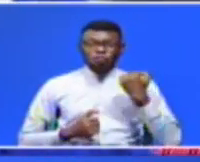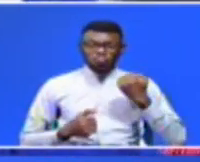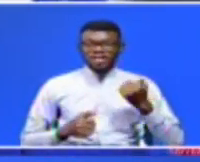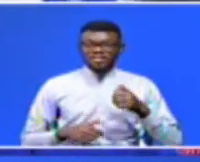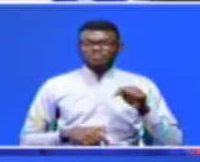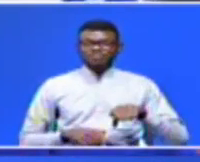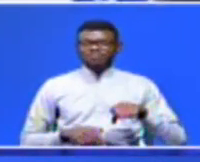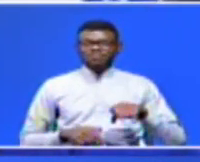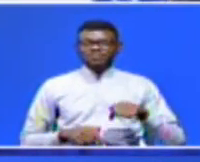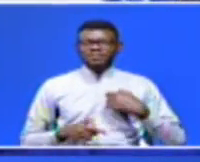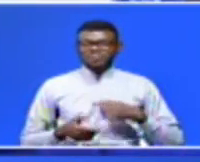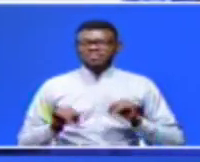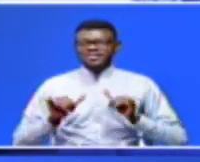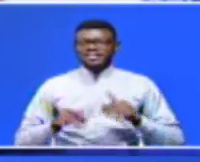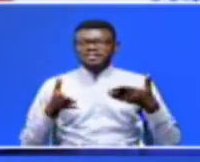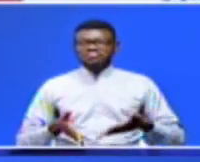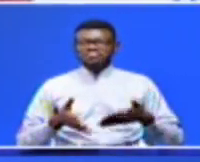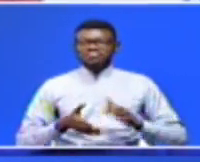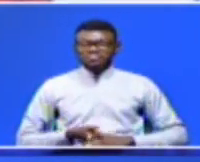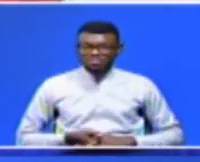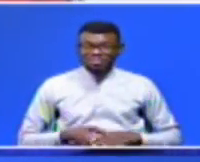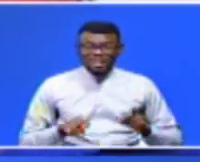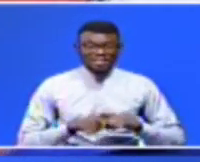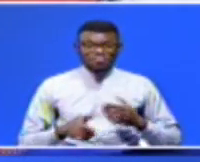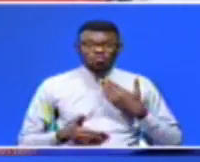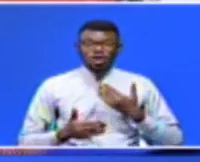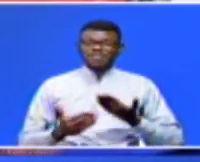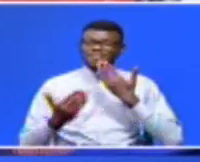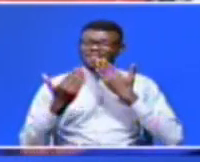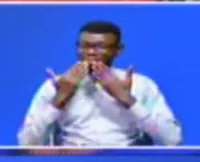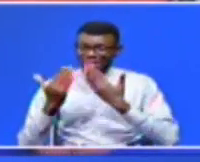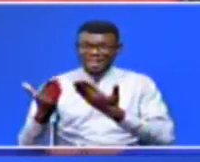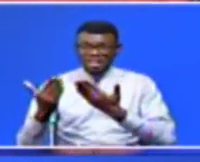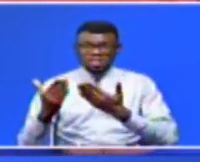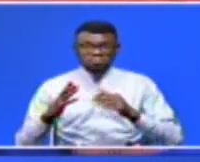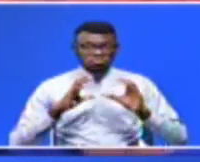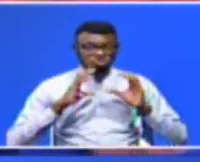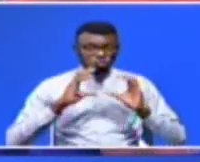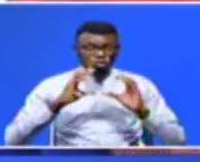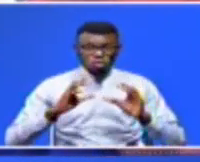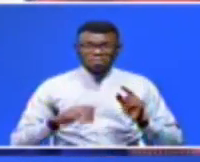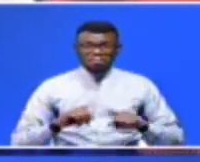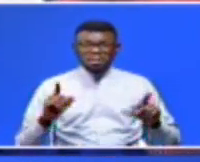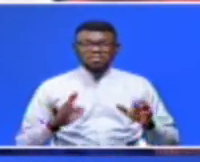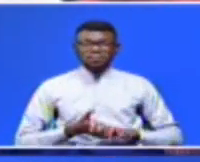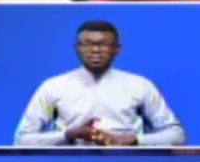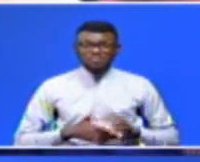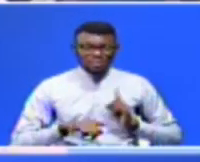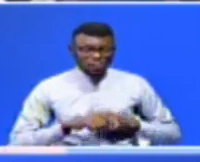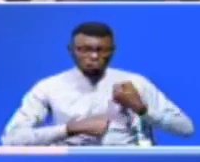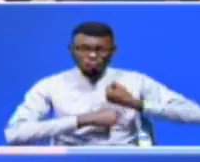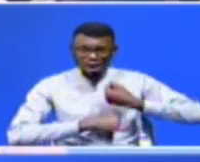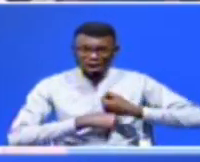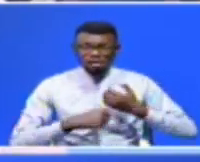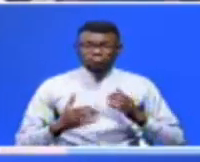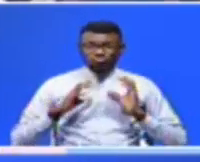why I'm staying now in Mumias. Yeah, you had to give time to coaches, but you know when you are coaching